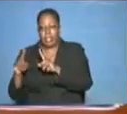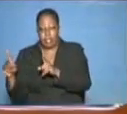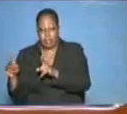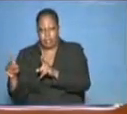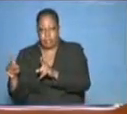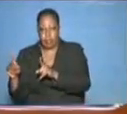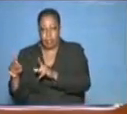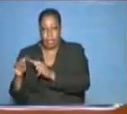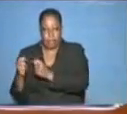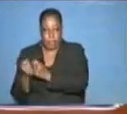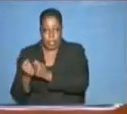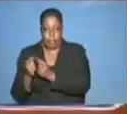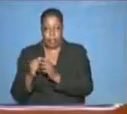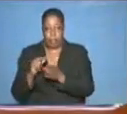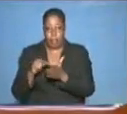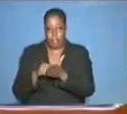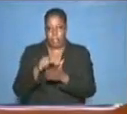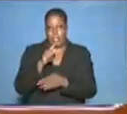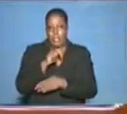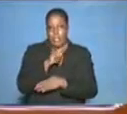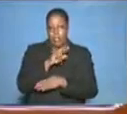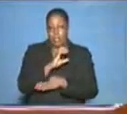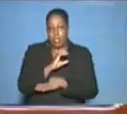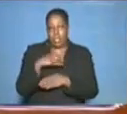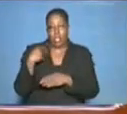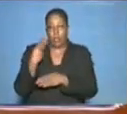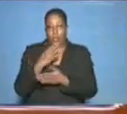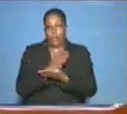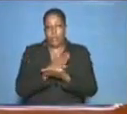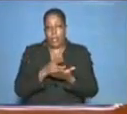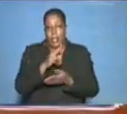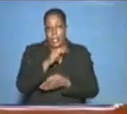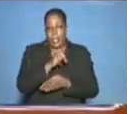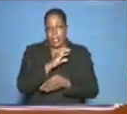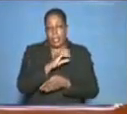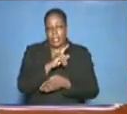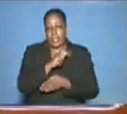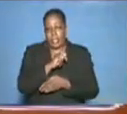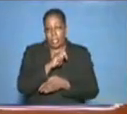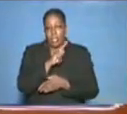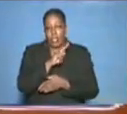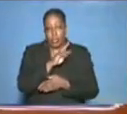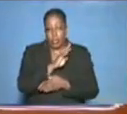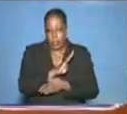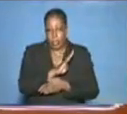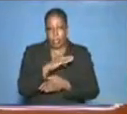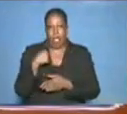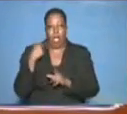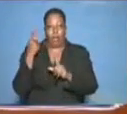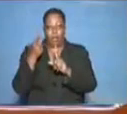Congress, which is the TUC. We were a part of the NCTUB. Our aim as